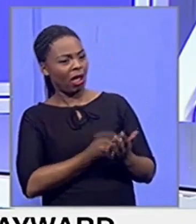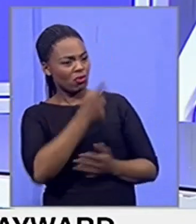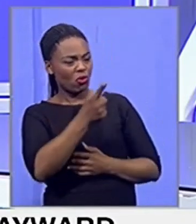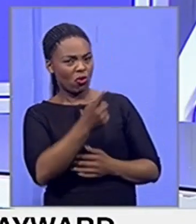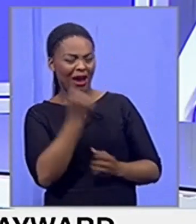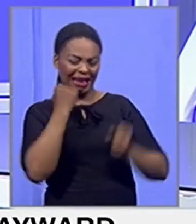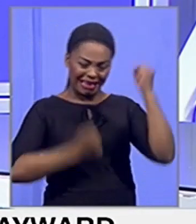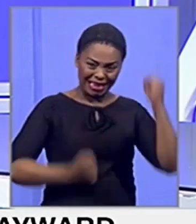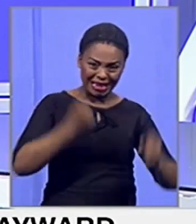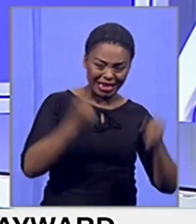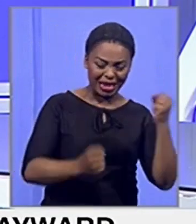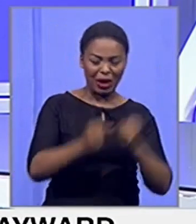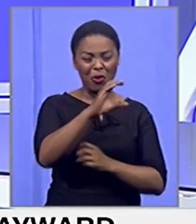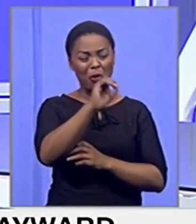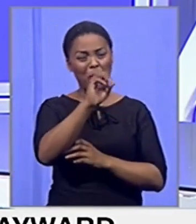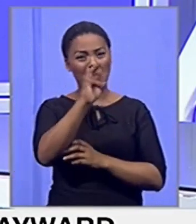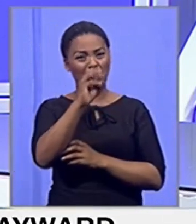a kere?